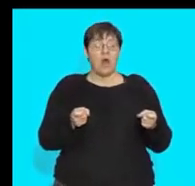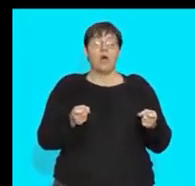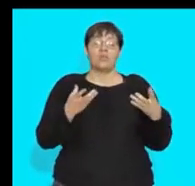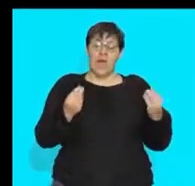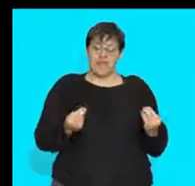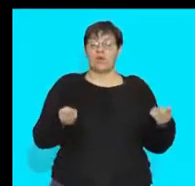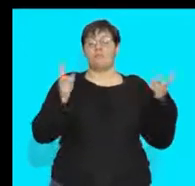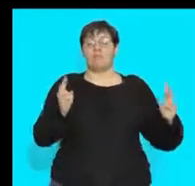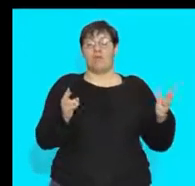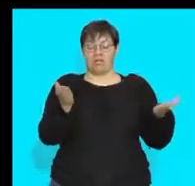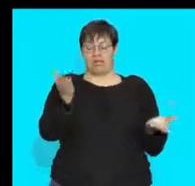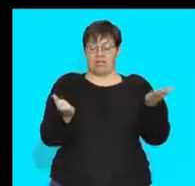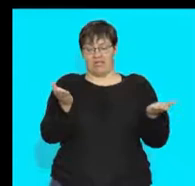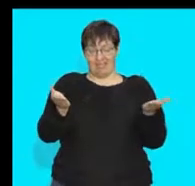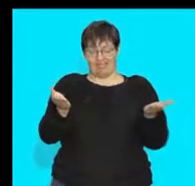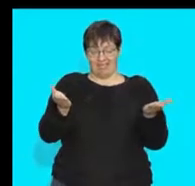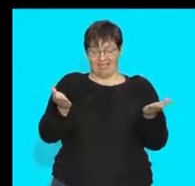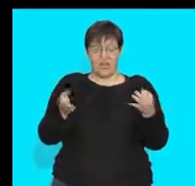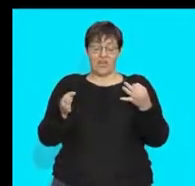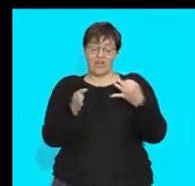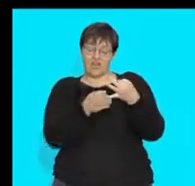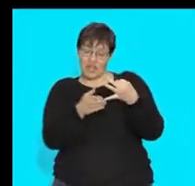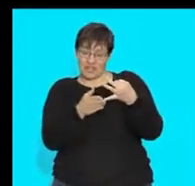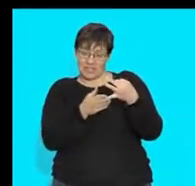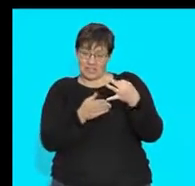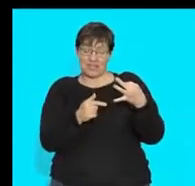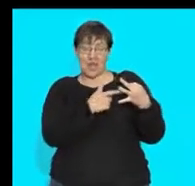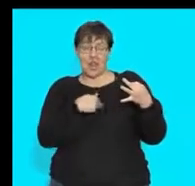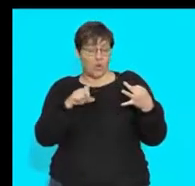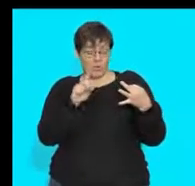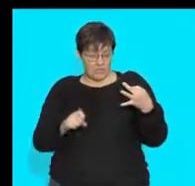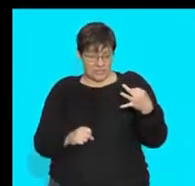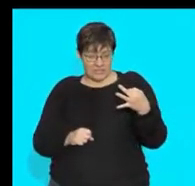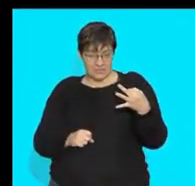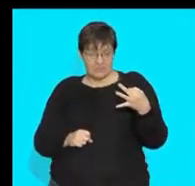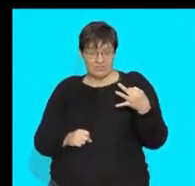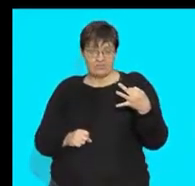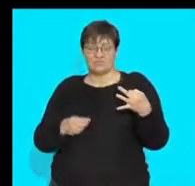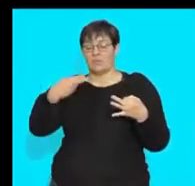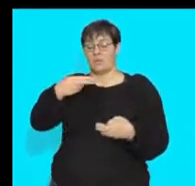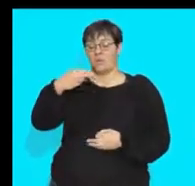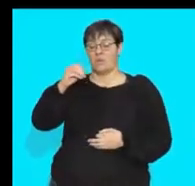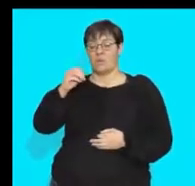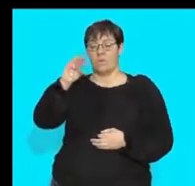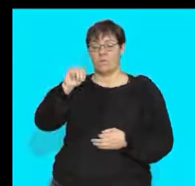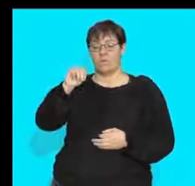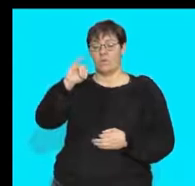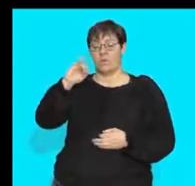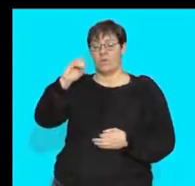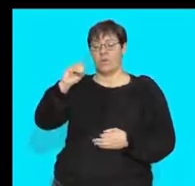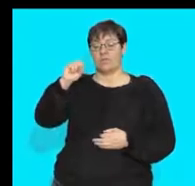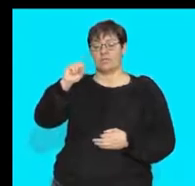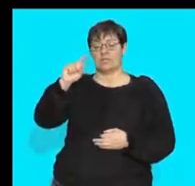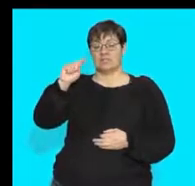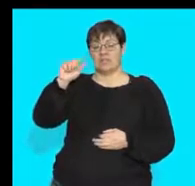levels. That third question, right, the long question, would then be homeostasis. So guys, if